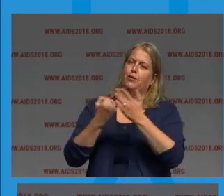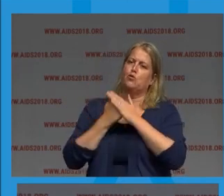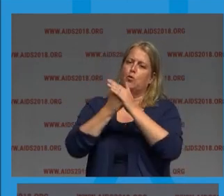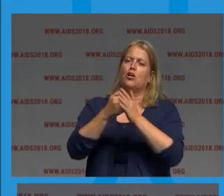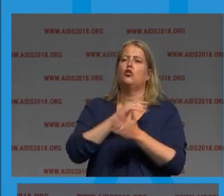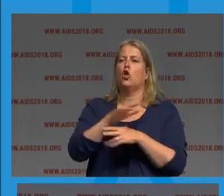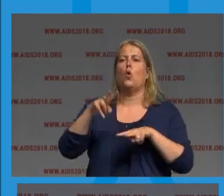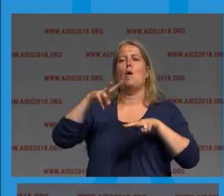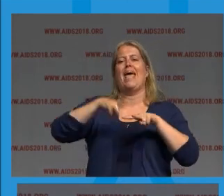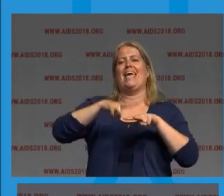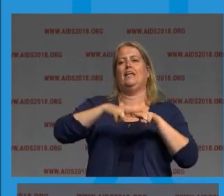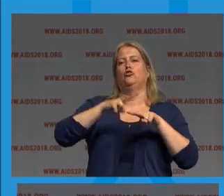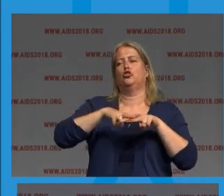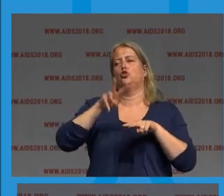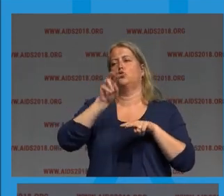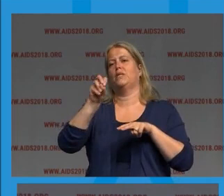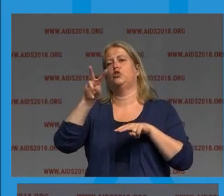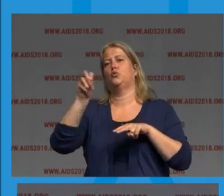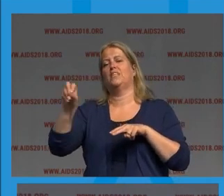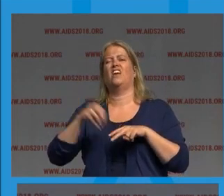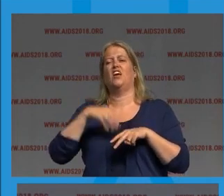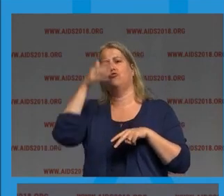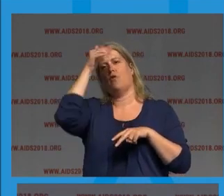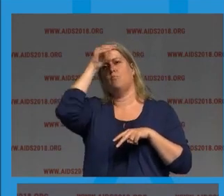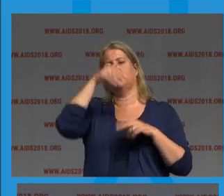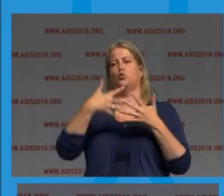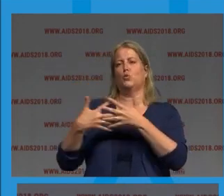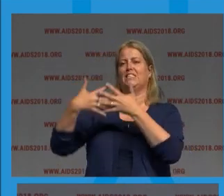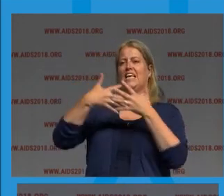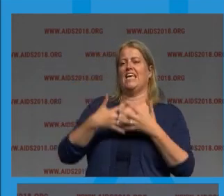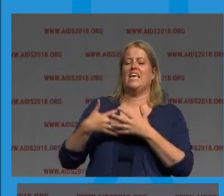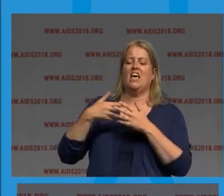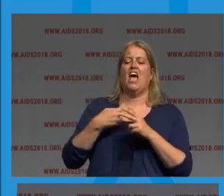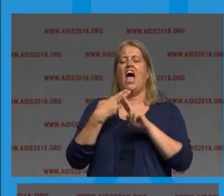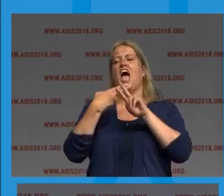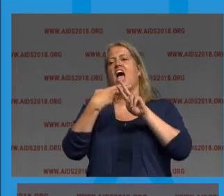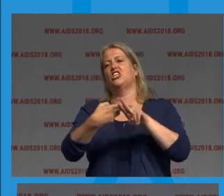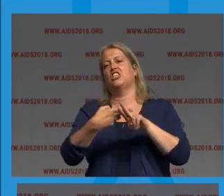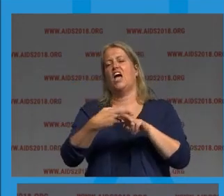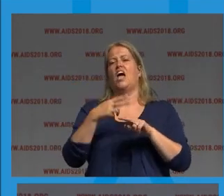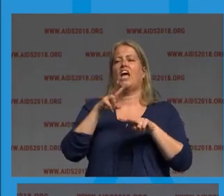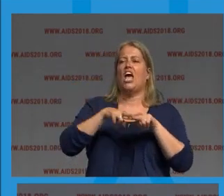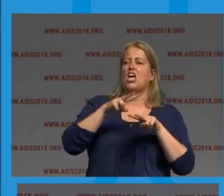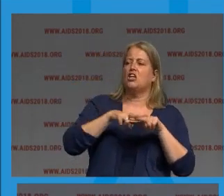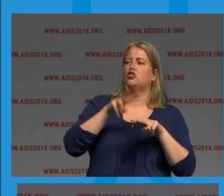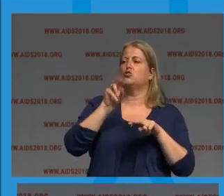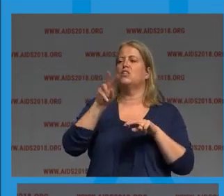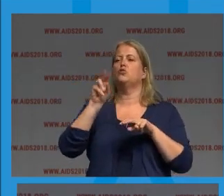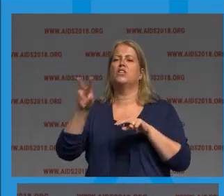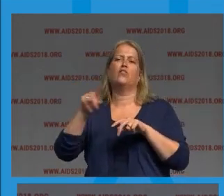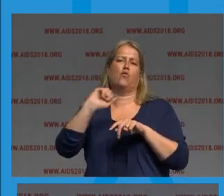in a Trump's USA. Hashtag AIDS 2020 for all.